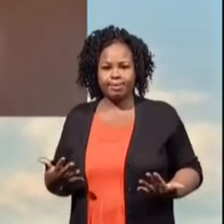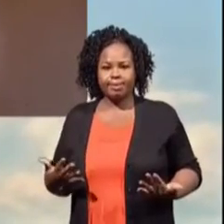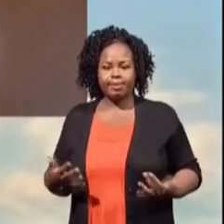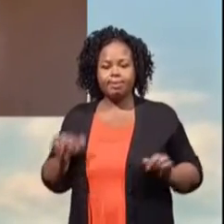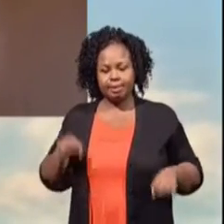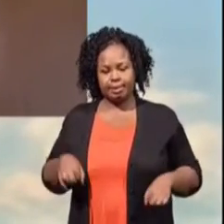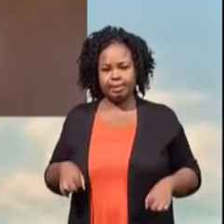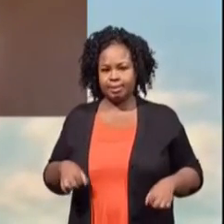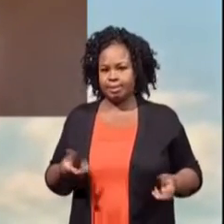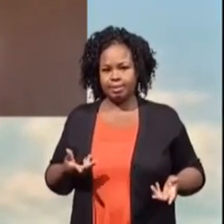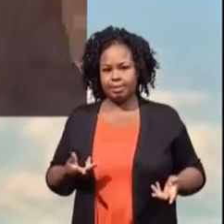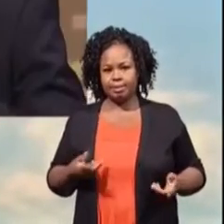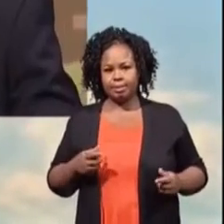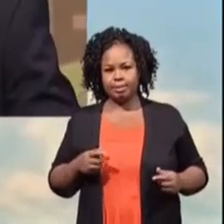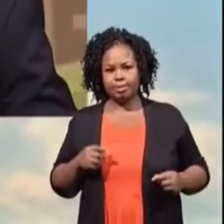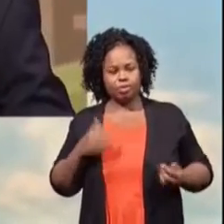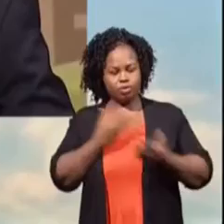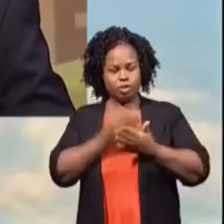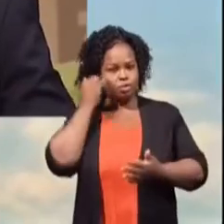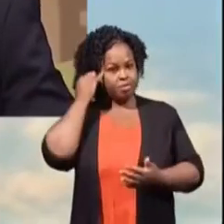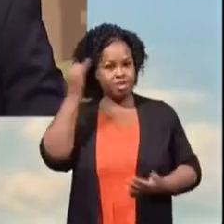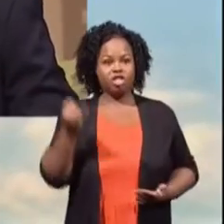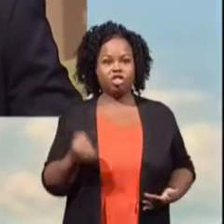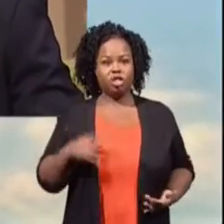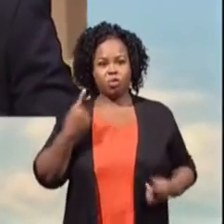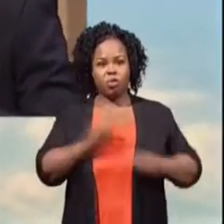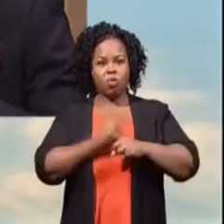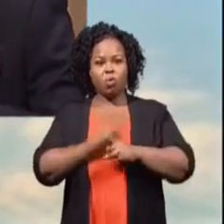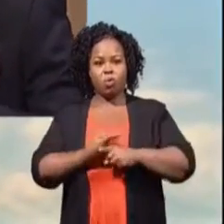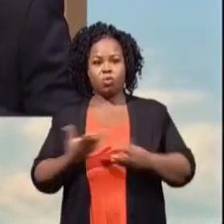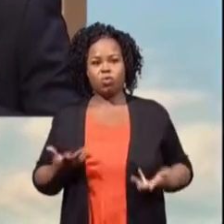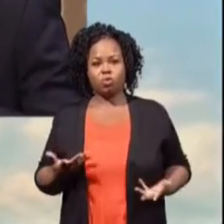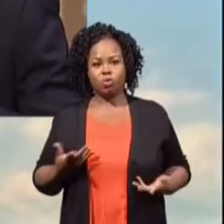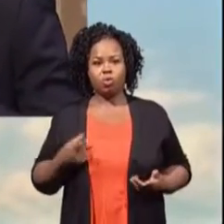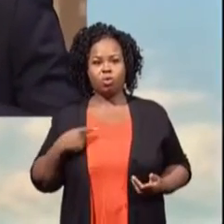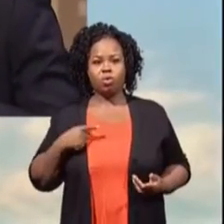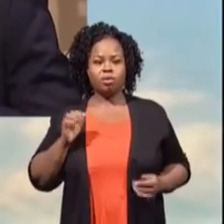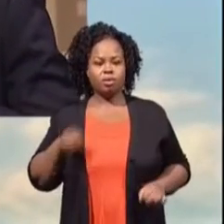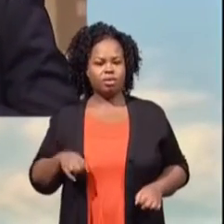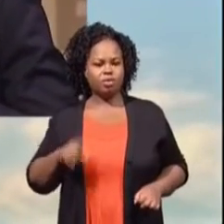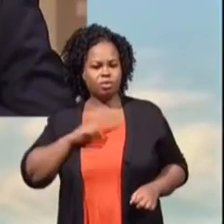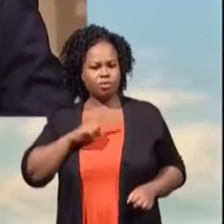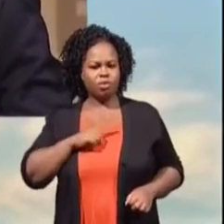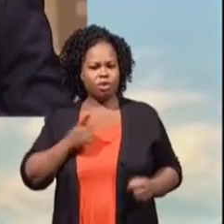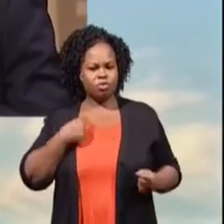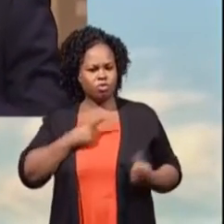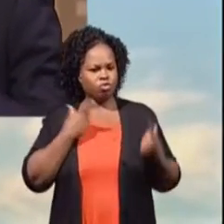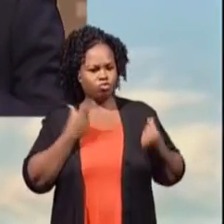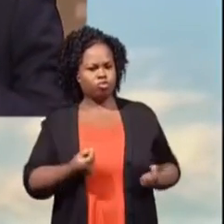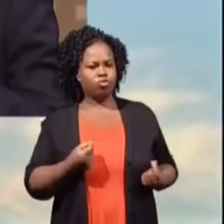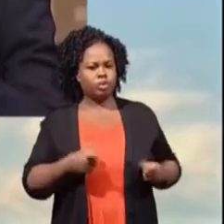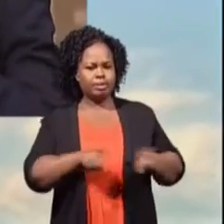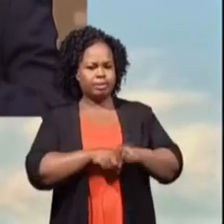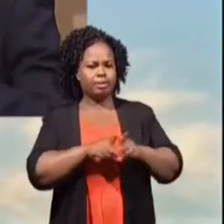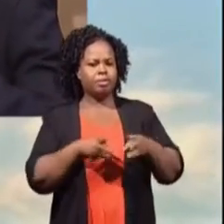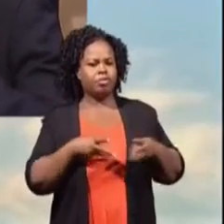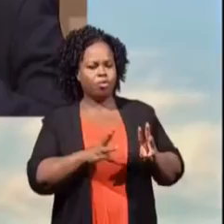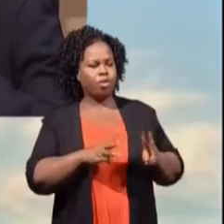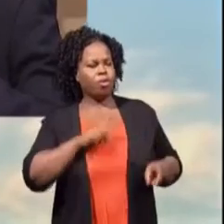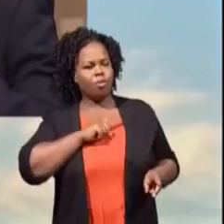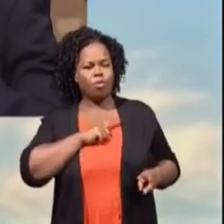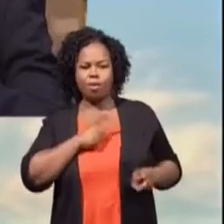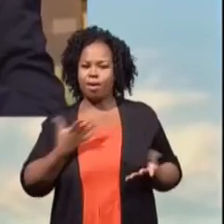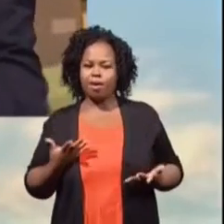matso ke re ke bona bona no ho era o feta so ile go ana so re di service